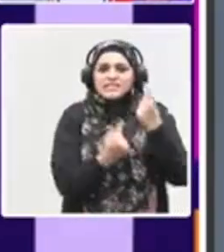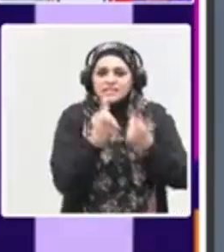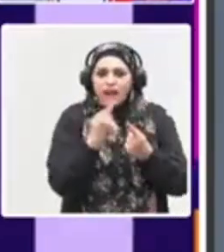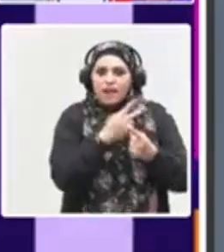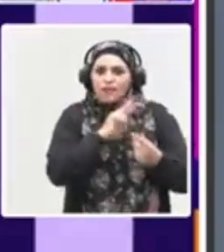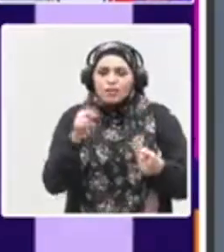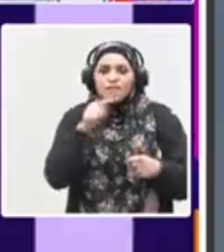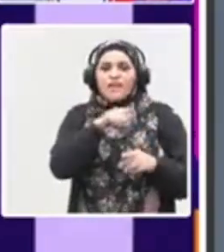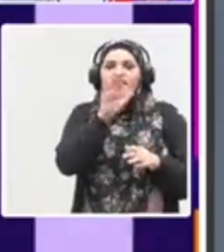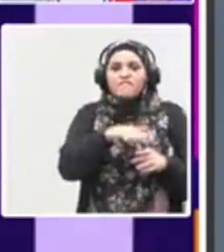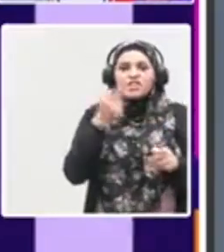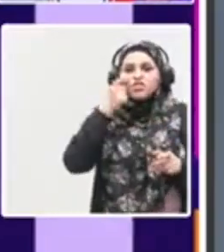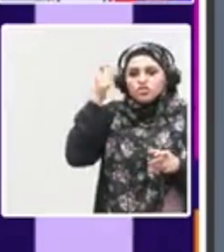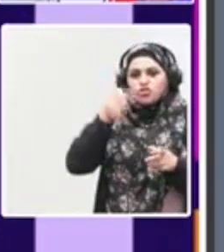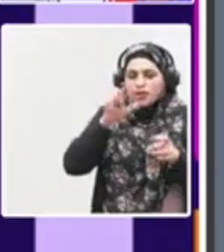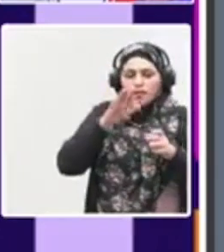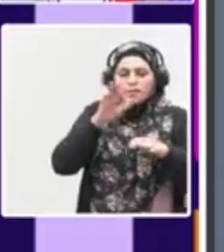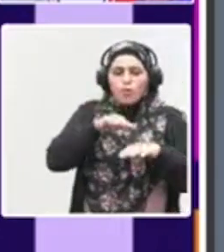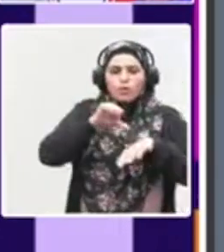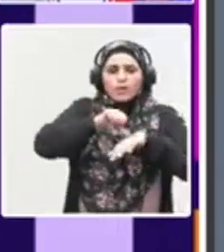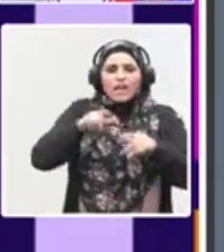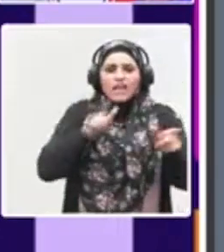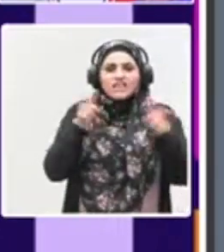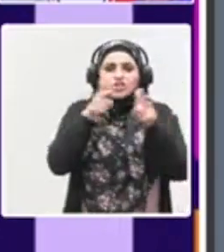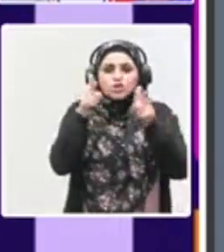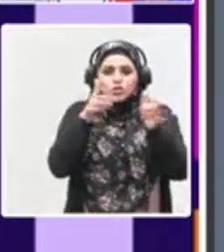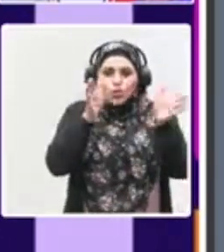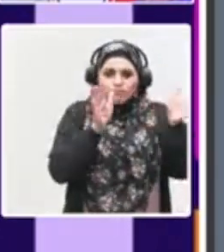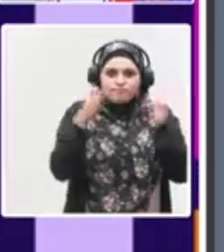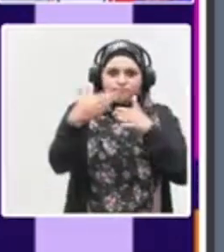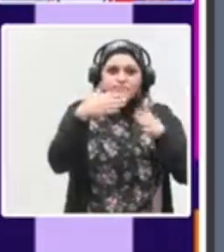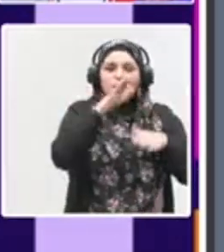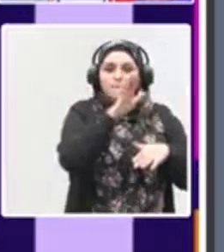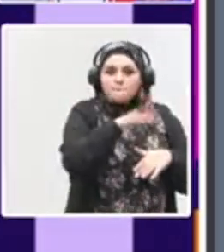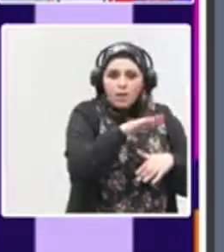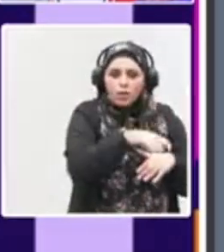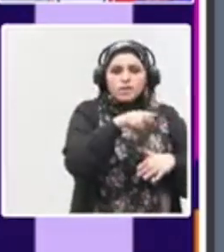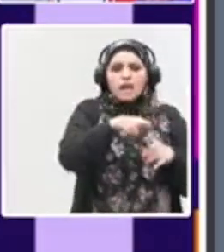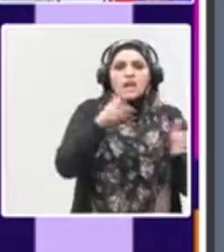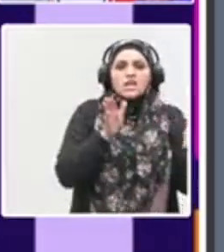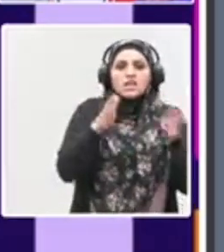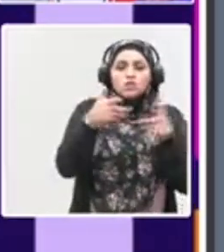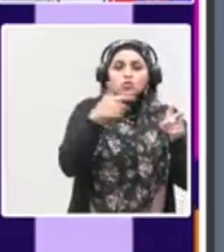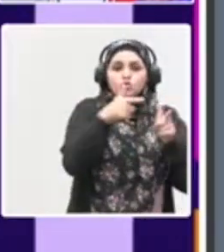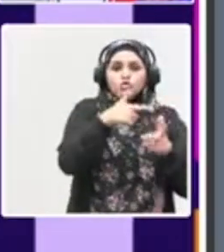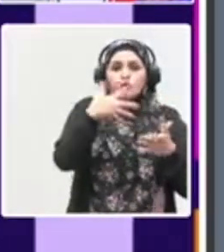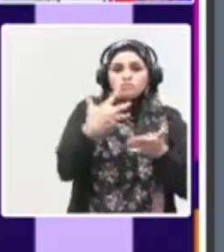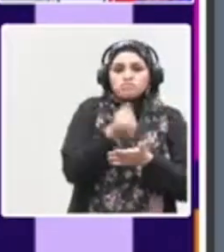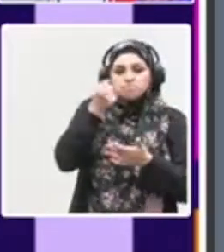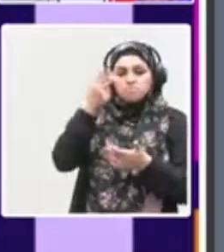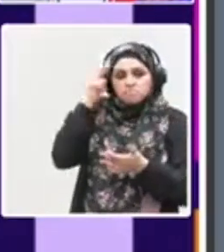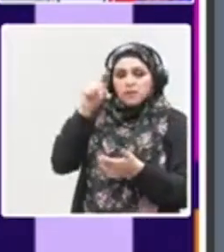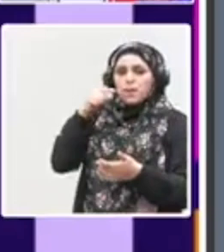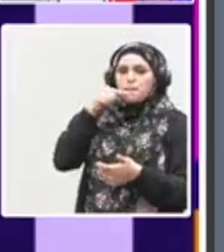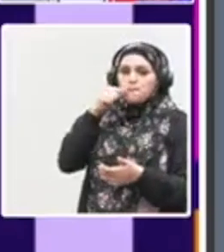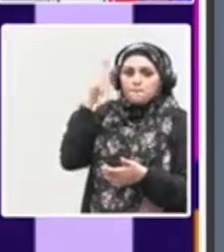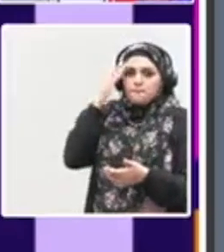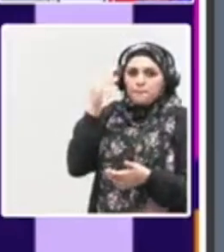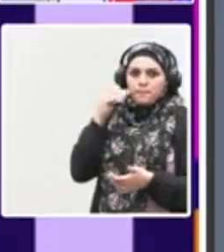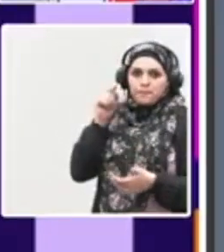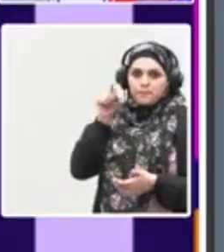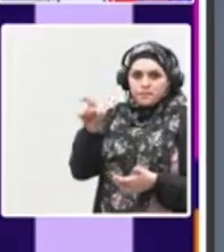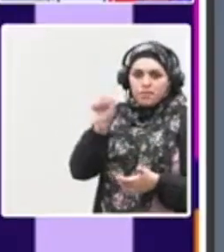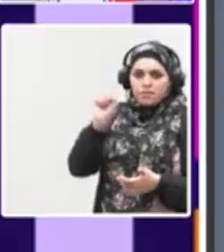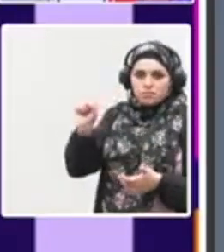a public benefit limited liability corporation. So in the corporate structure of the